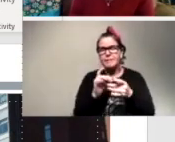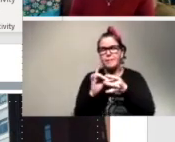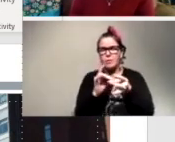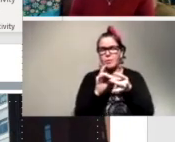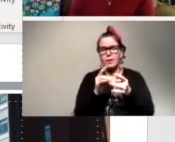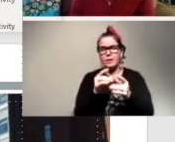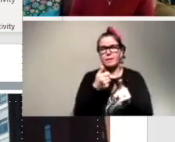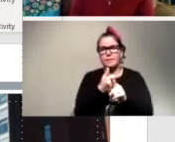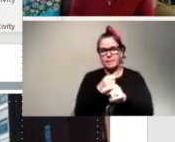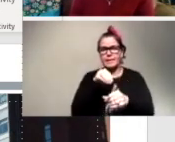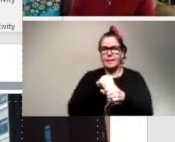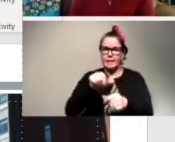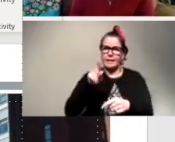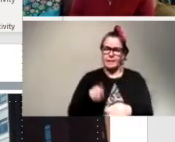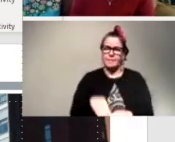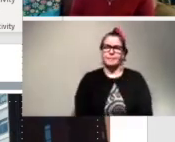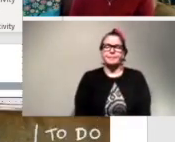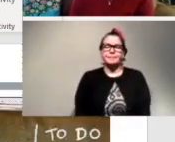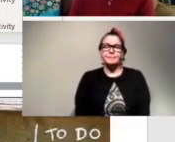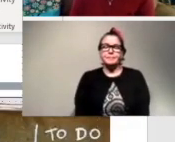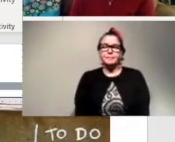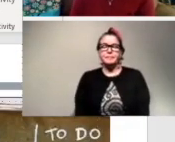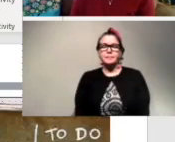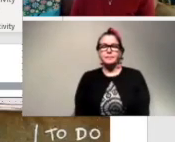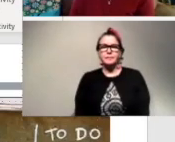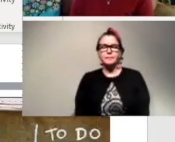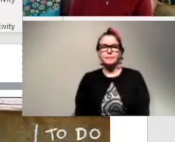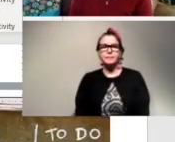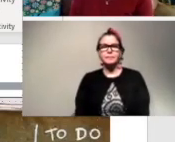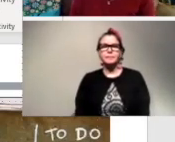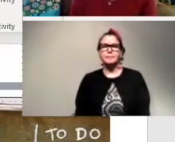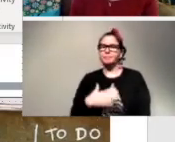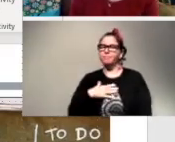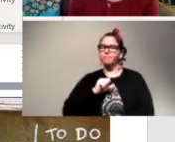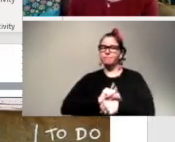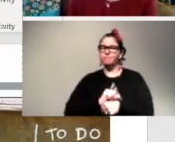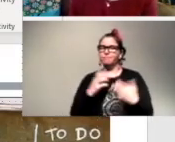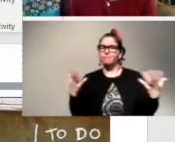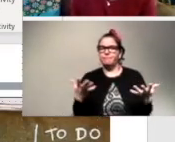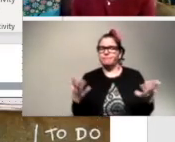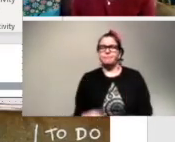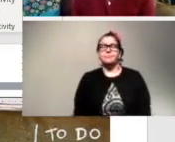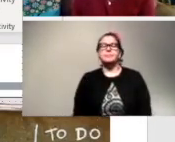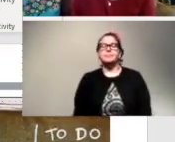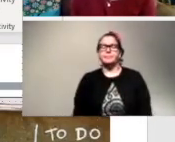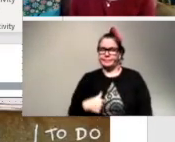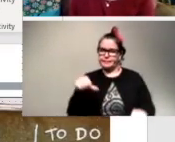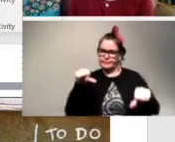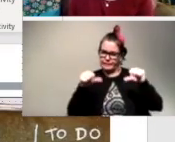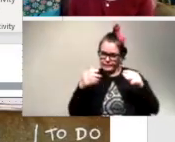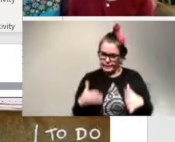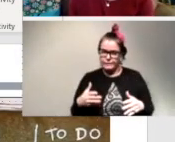the research laboratory. So a little bit about what I do at work. As I mentioned, I'm a scientist